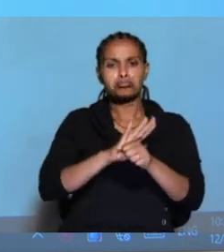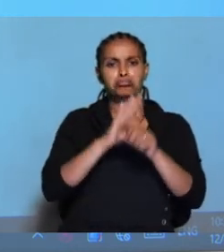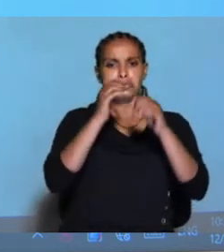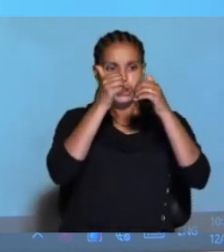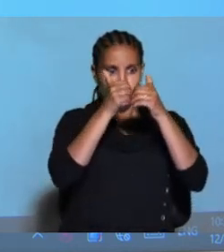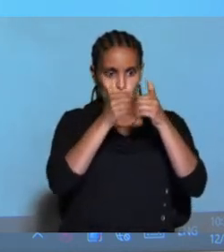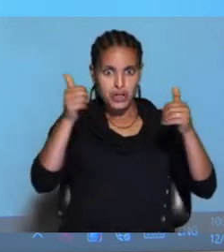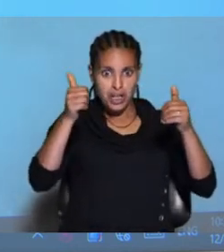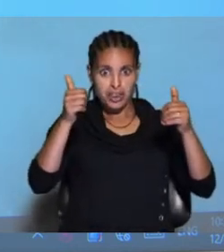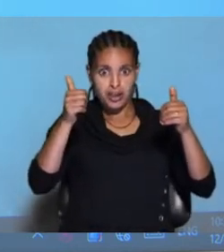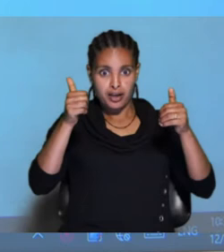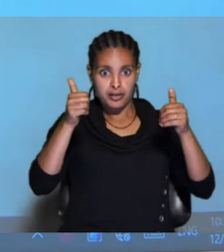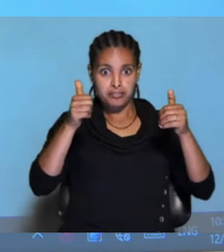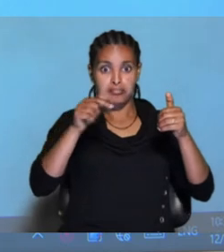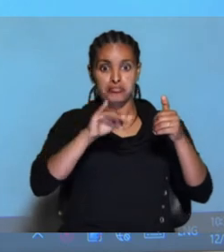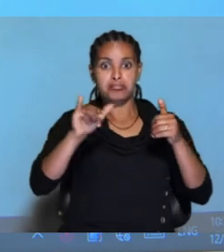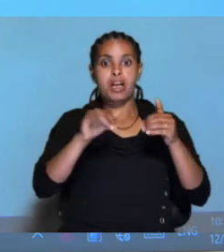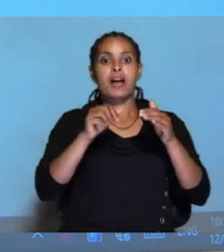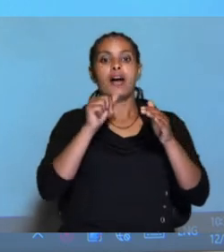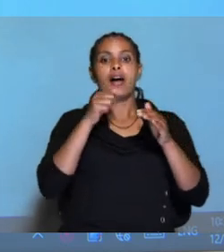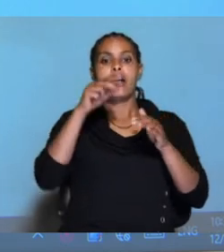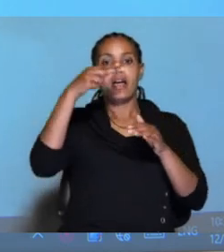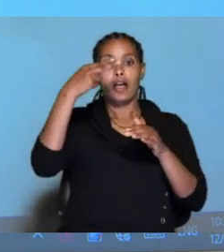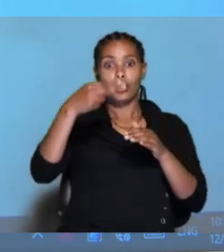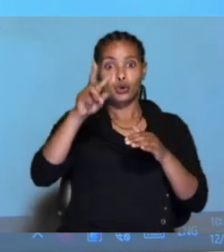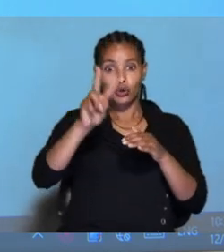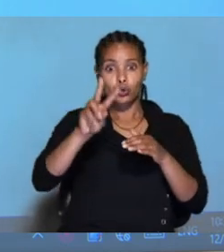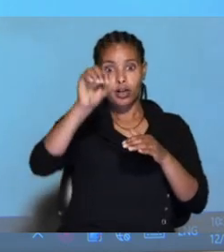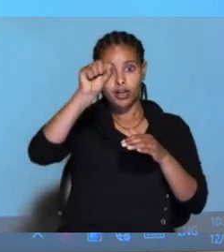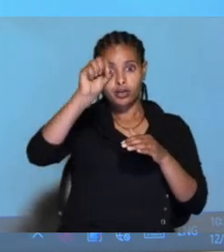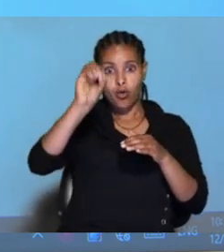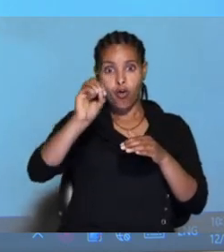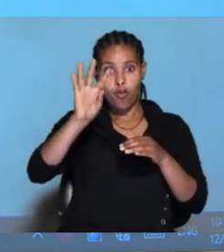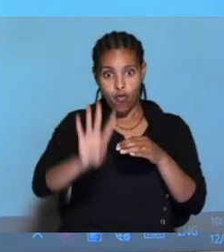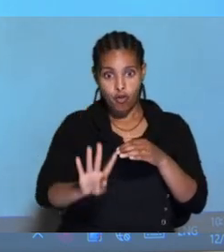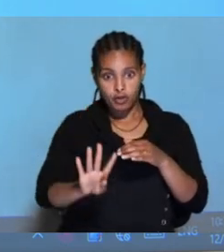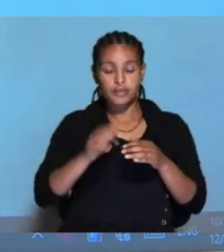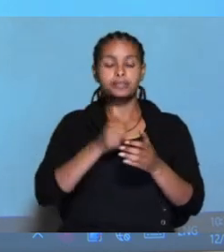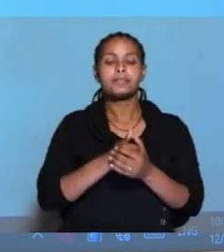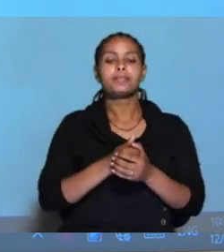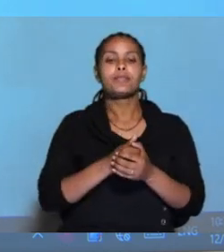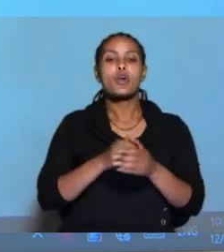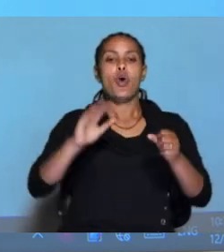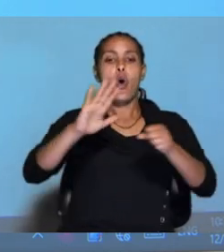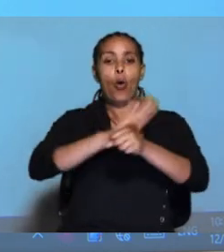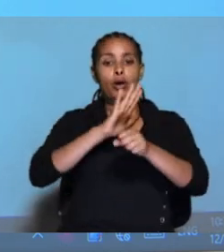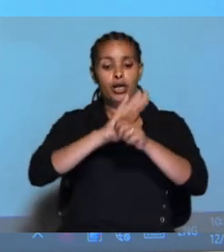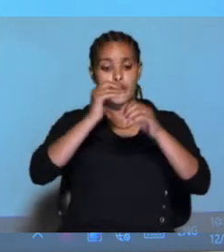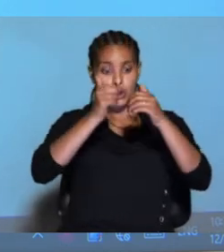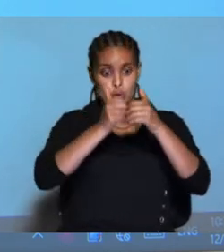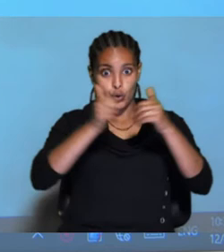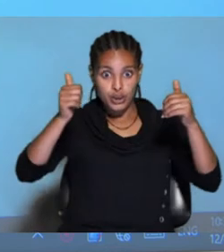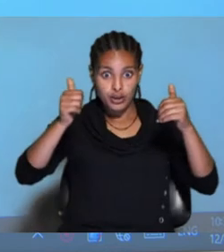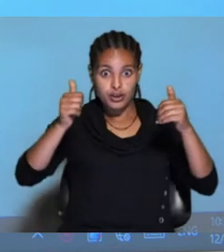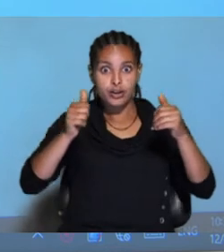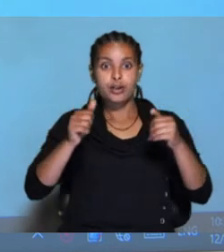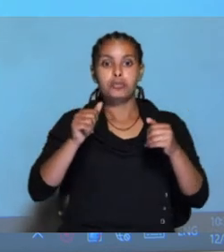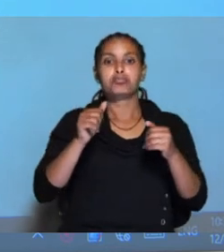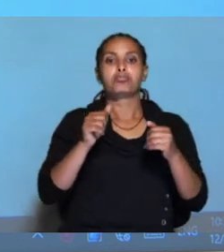dissociates. Sulfuric acid, H2, SO4, completely dissociates